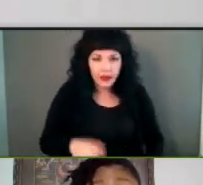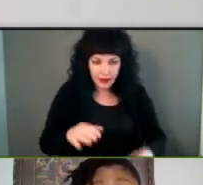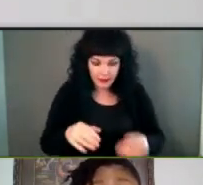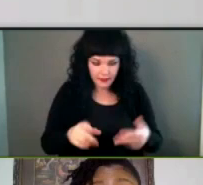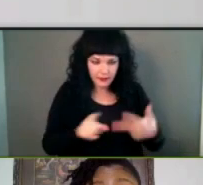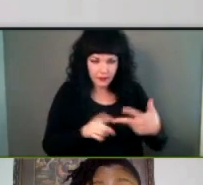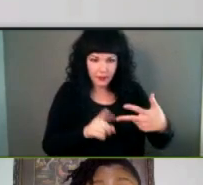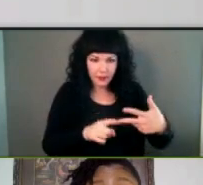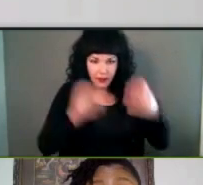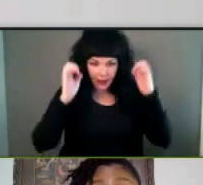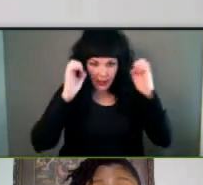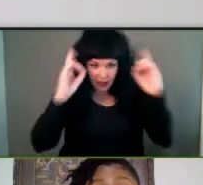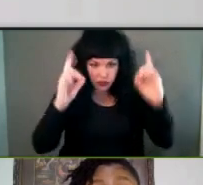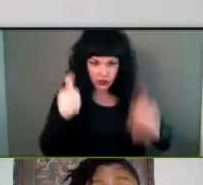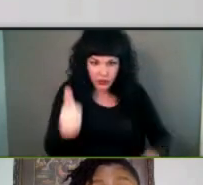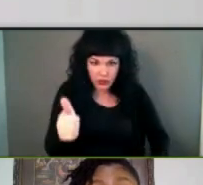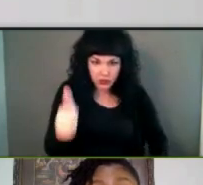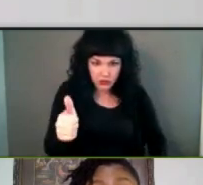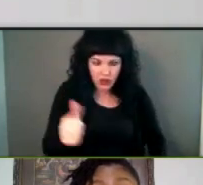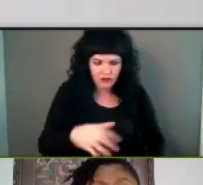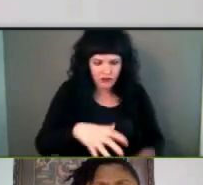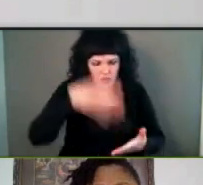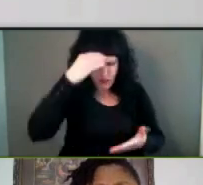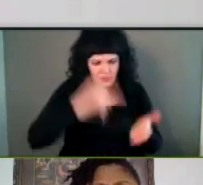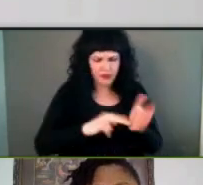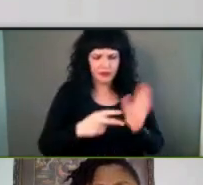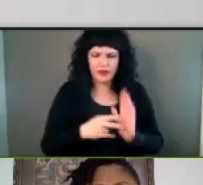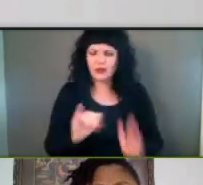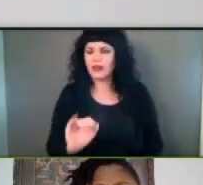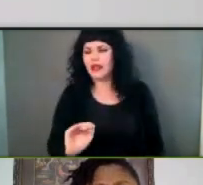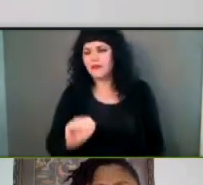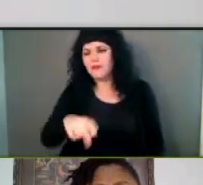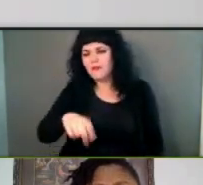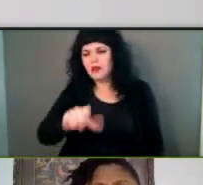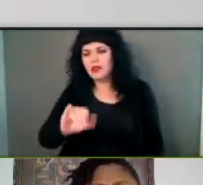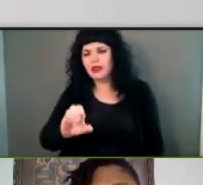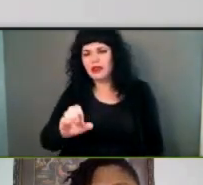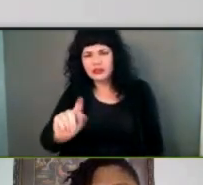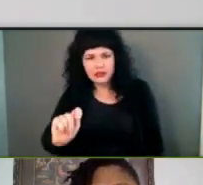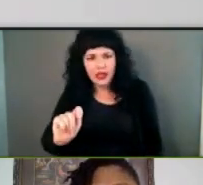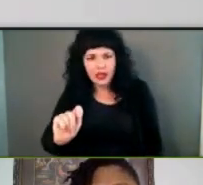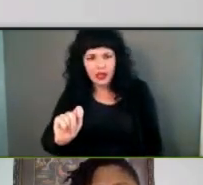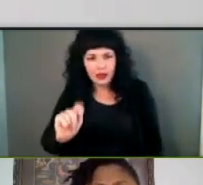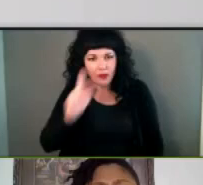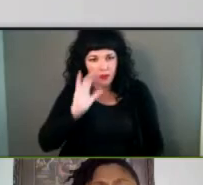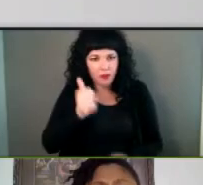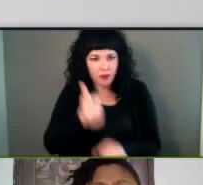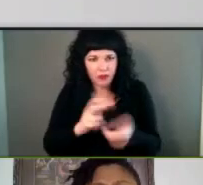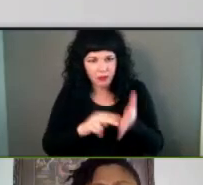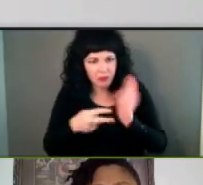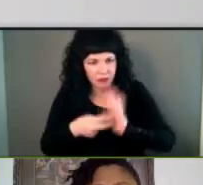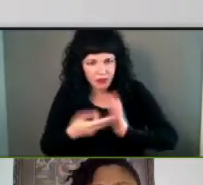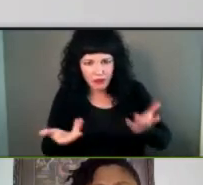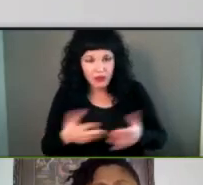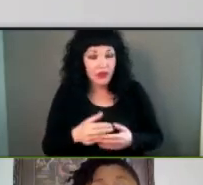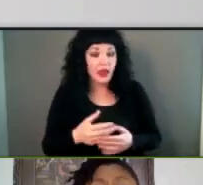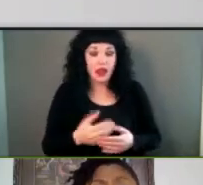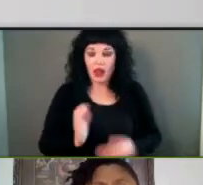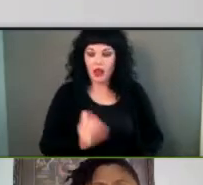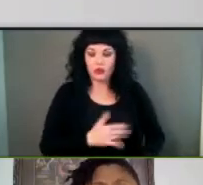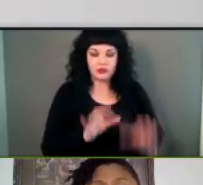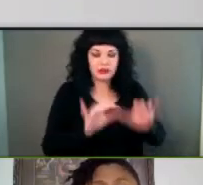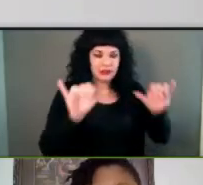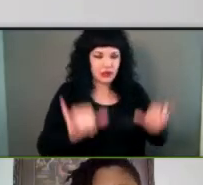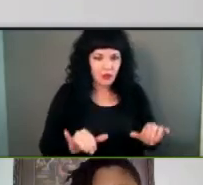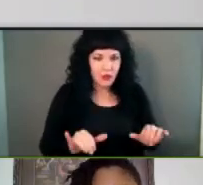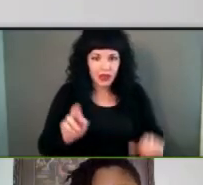of slavery, historically and modern, and the impact of systemic racism on African Americans in